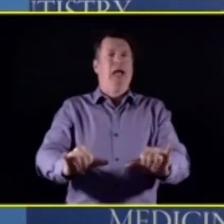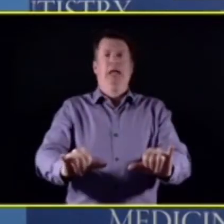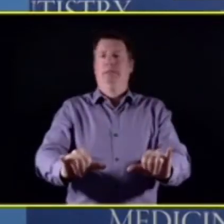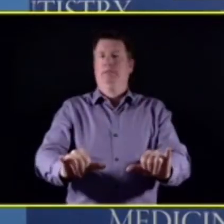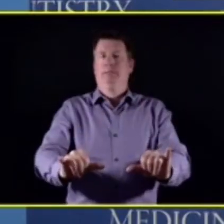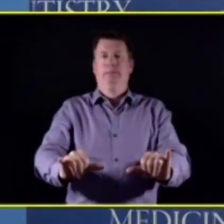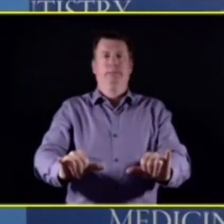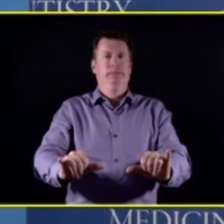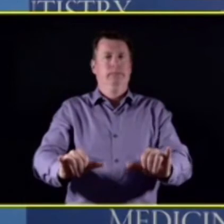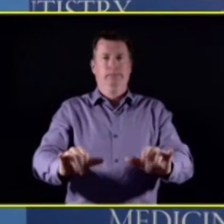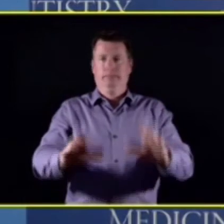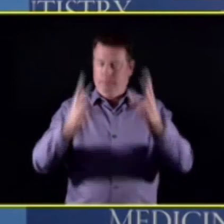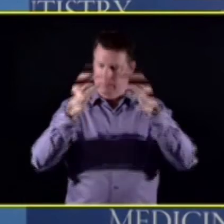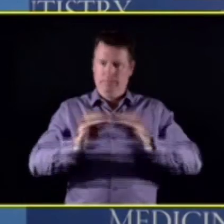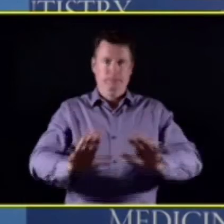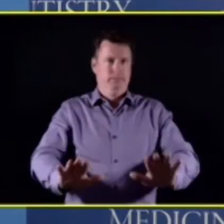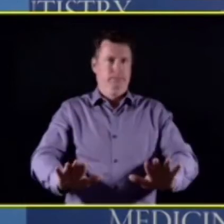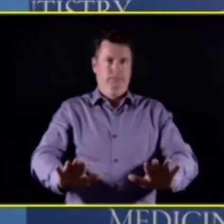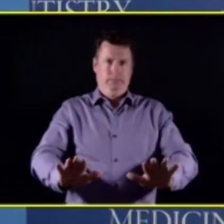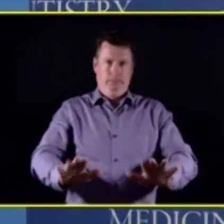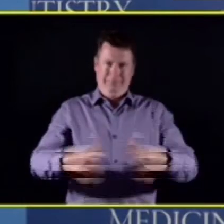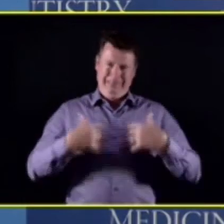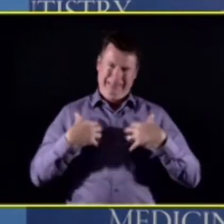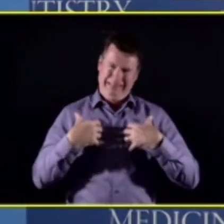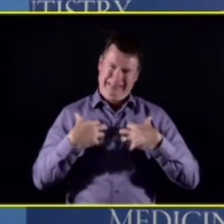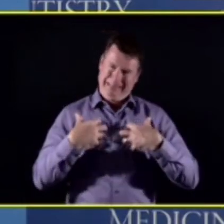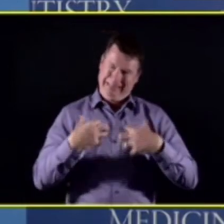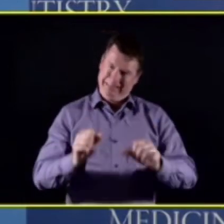which drives some